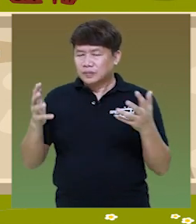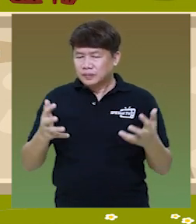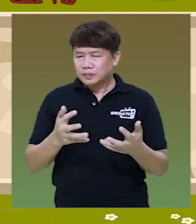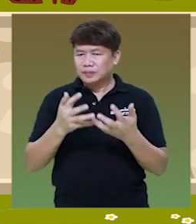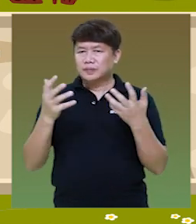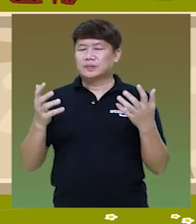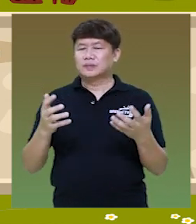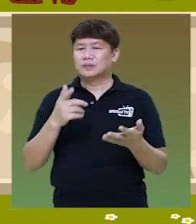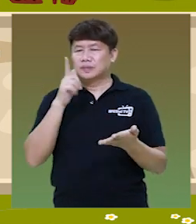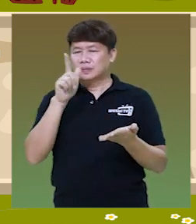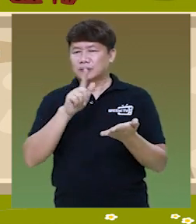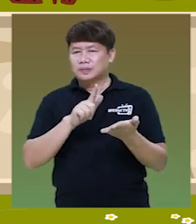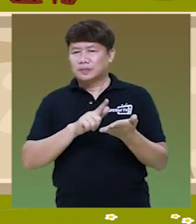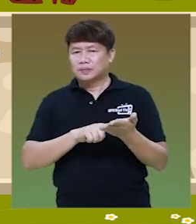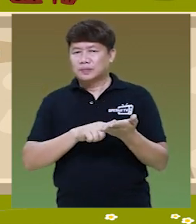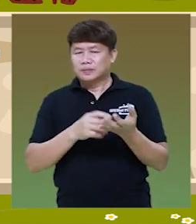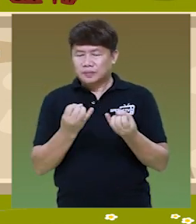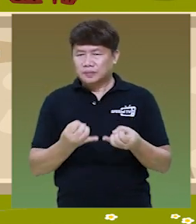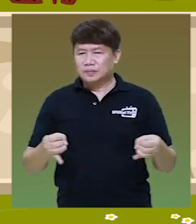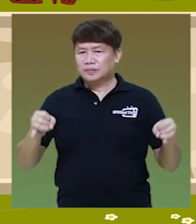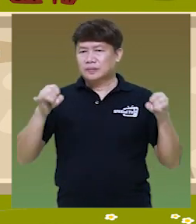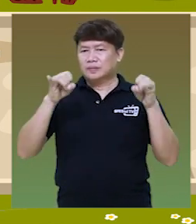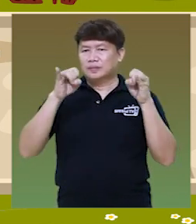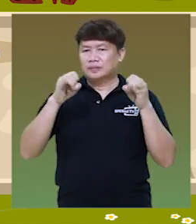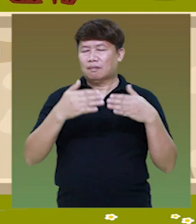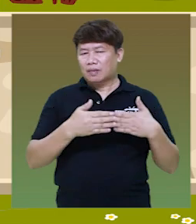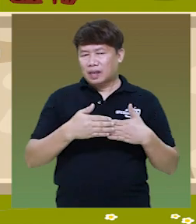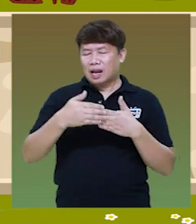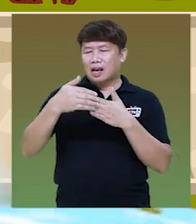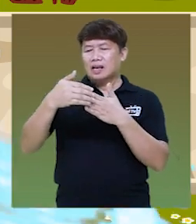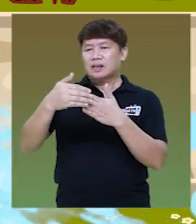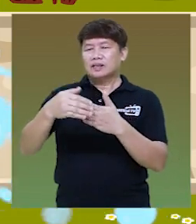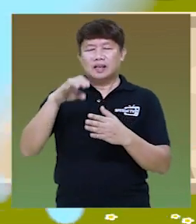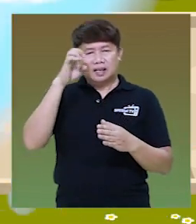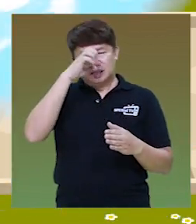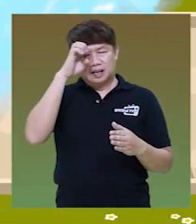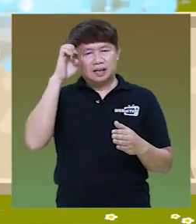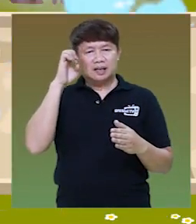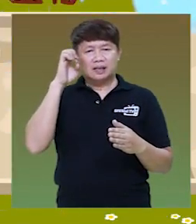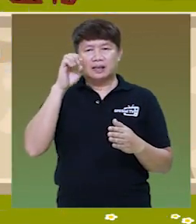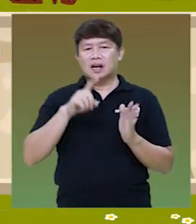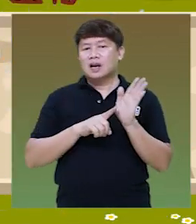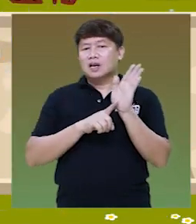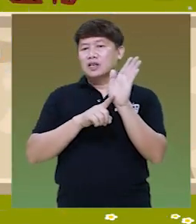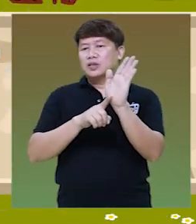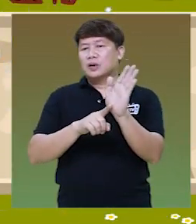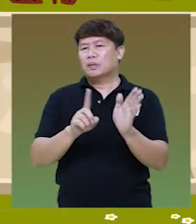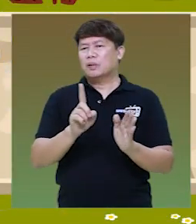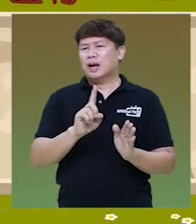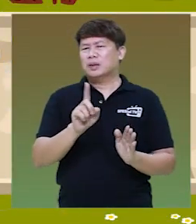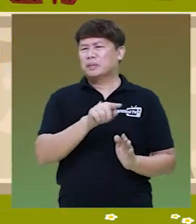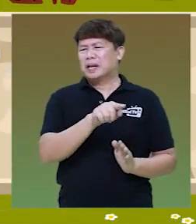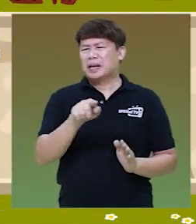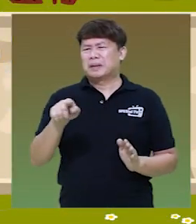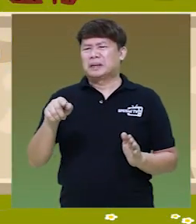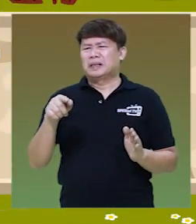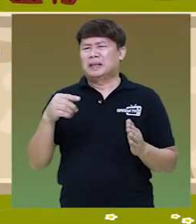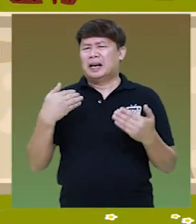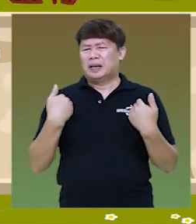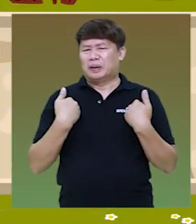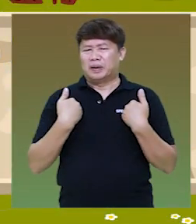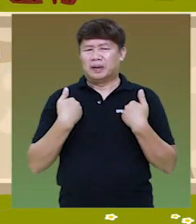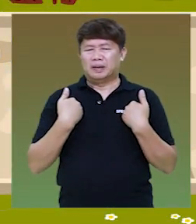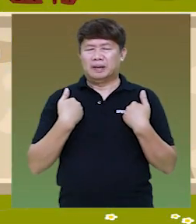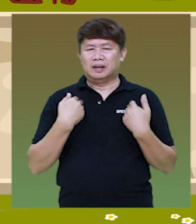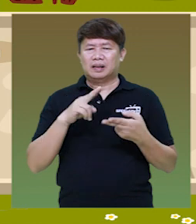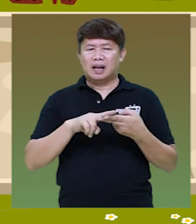jumbled letters in the jar. Guide Eliz in doing it. Show what you've got.